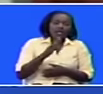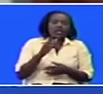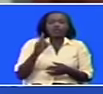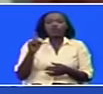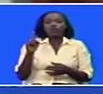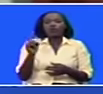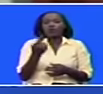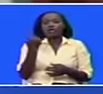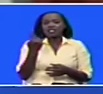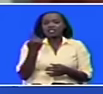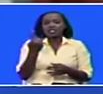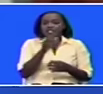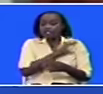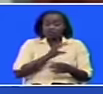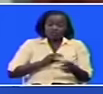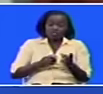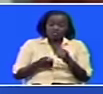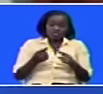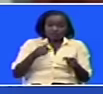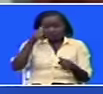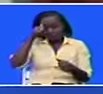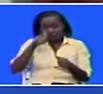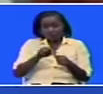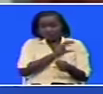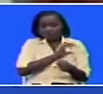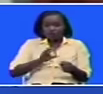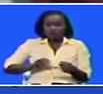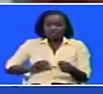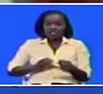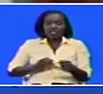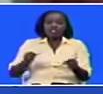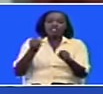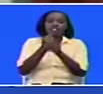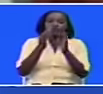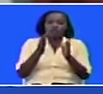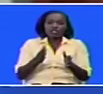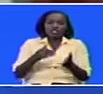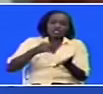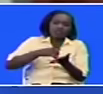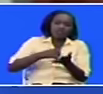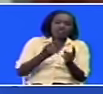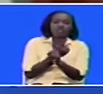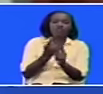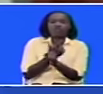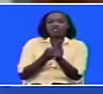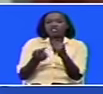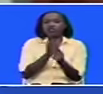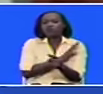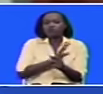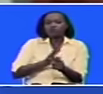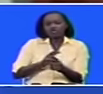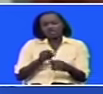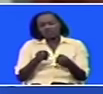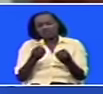the Amos Wako Committee came to. Remember, Wako Committee was as a result of stakeholders' involvement. and various stakeholders came on board, and we saw them